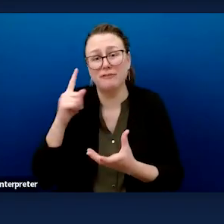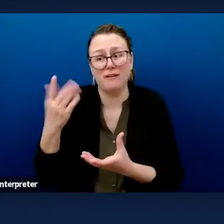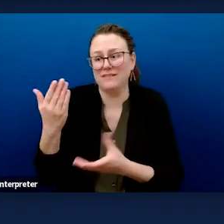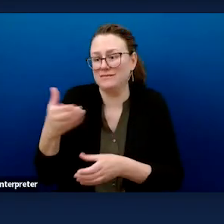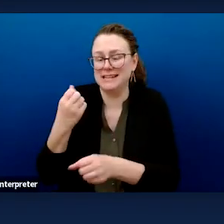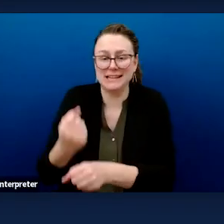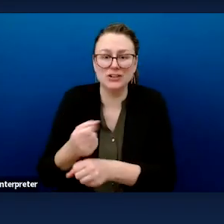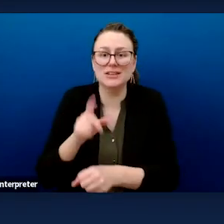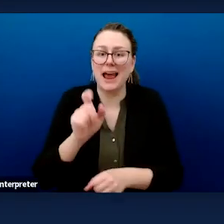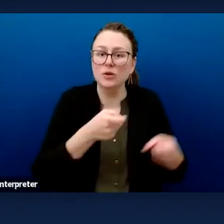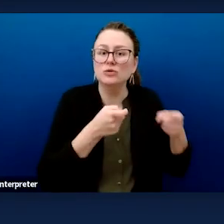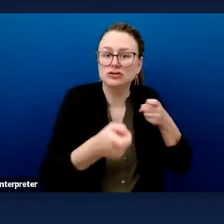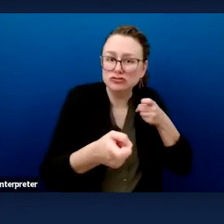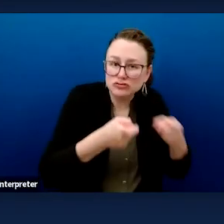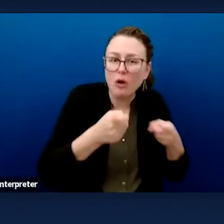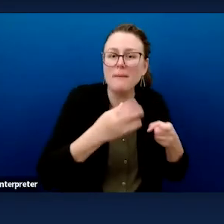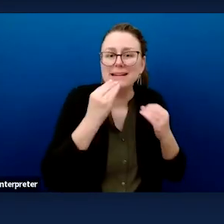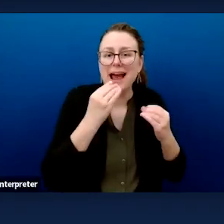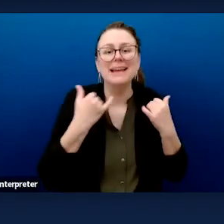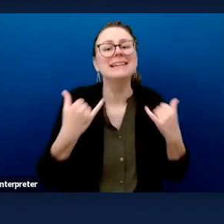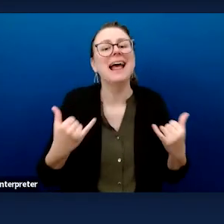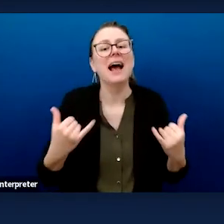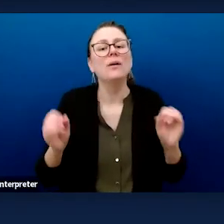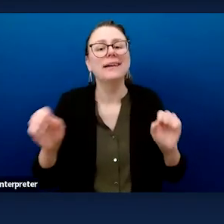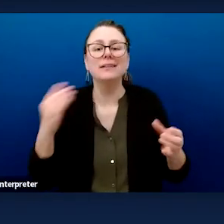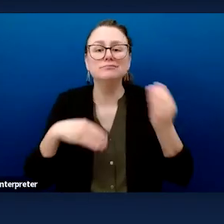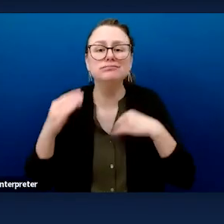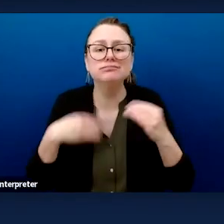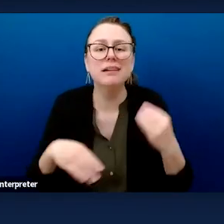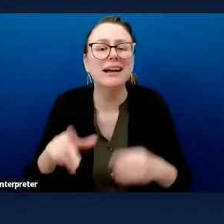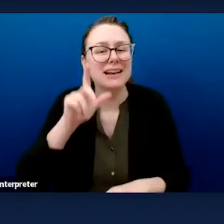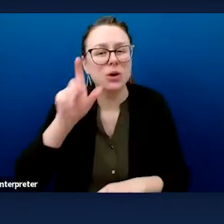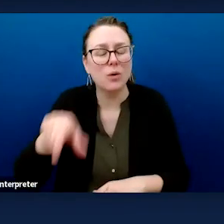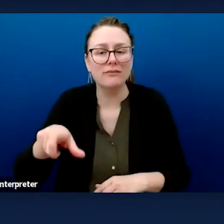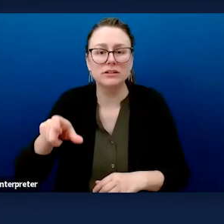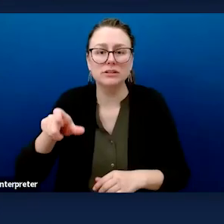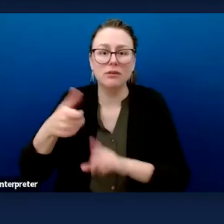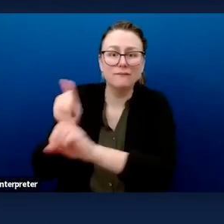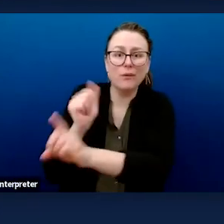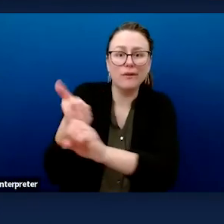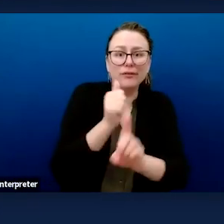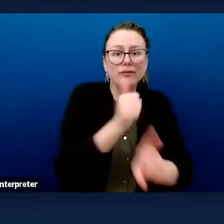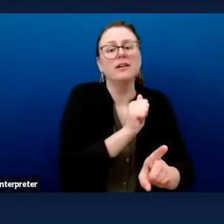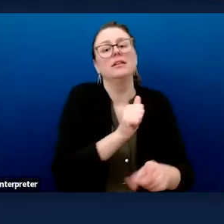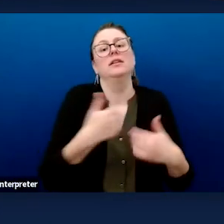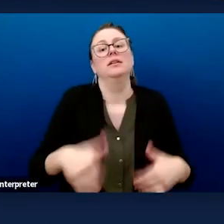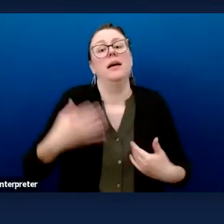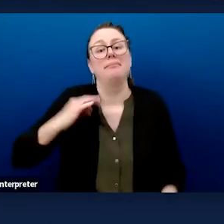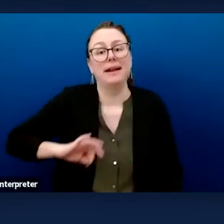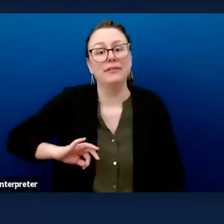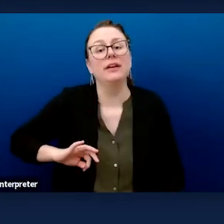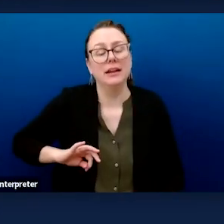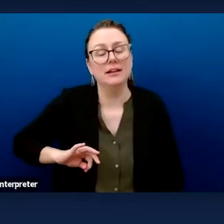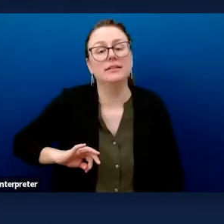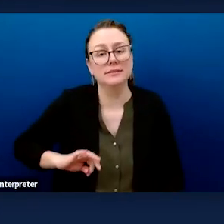years. I can eat more. I don't have to watch out for as many foods. So that's been another benefit,